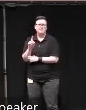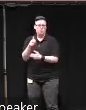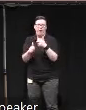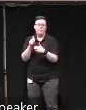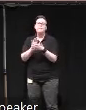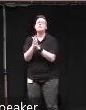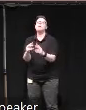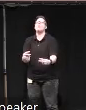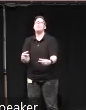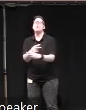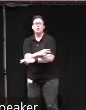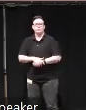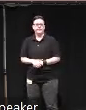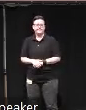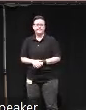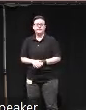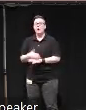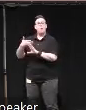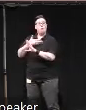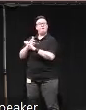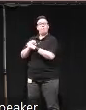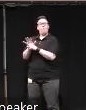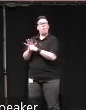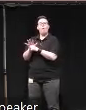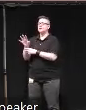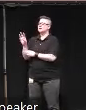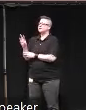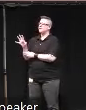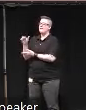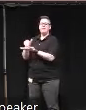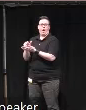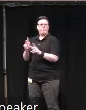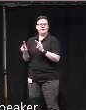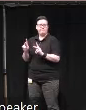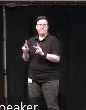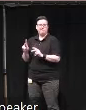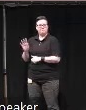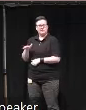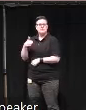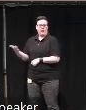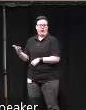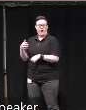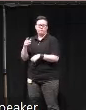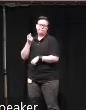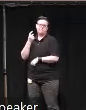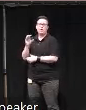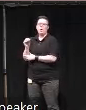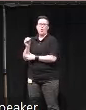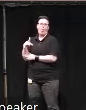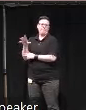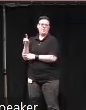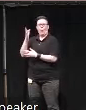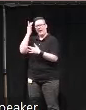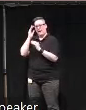worse. Before the pandemic, 65,000 people died during the opioid